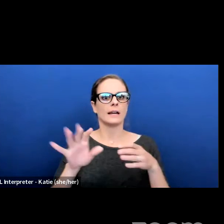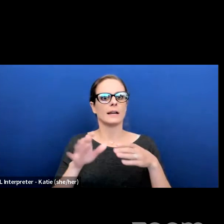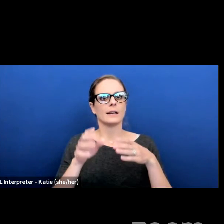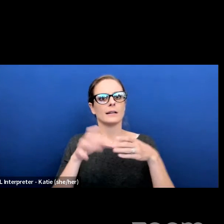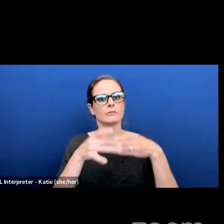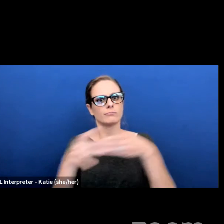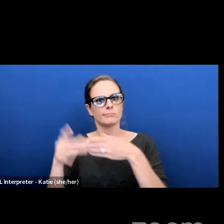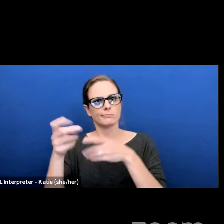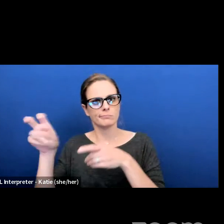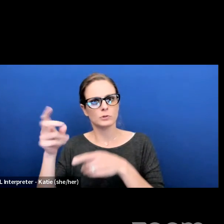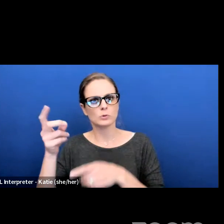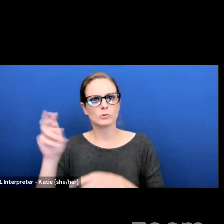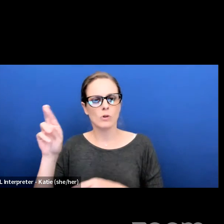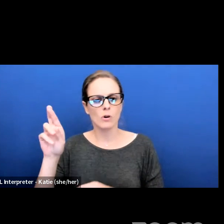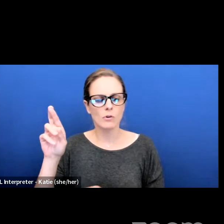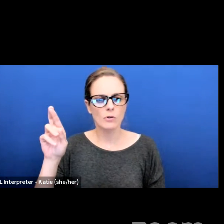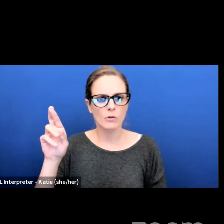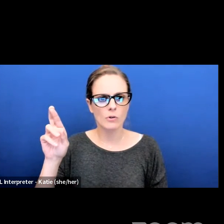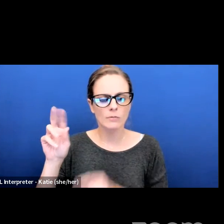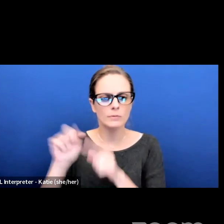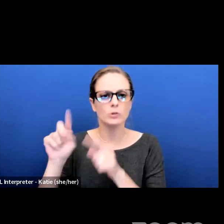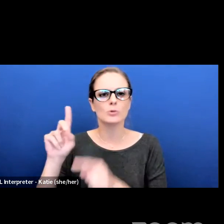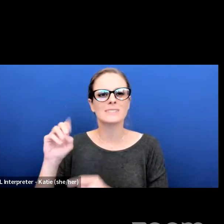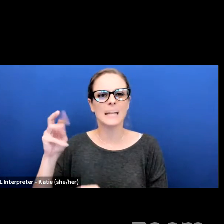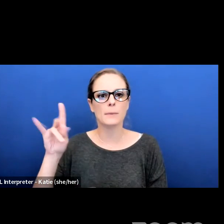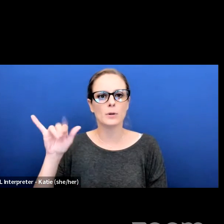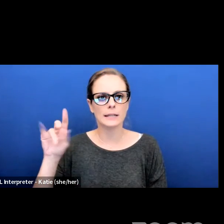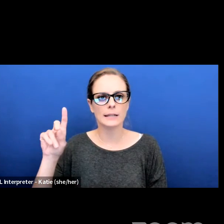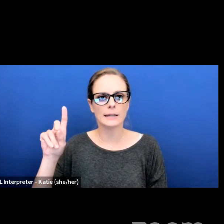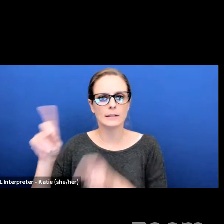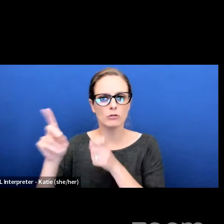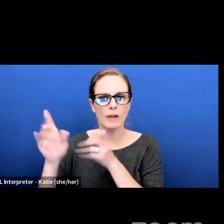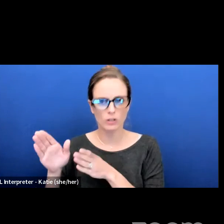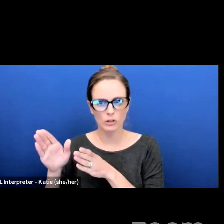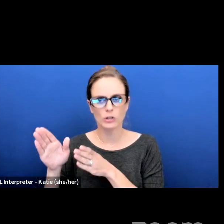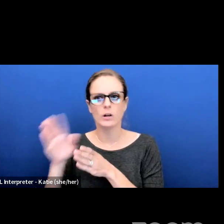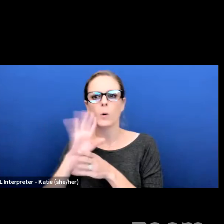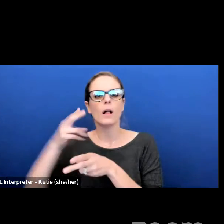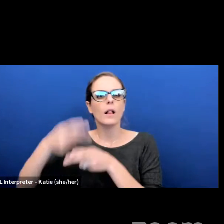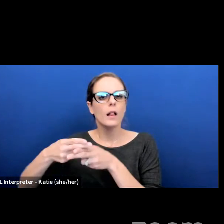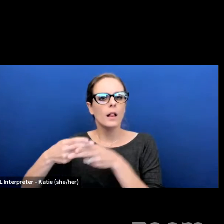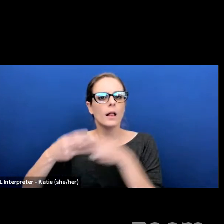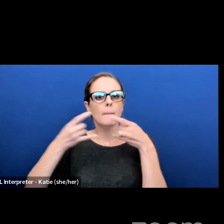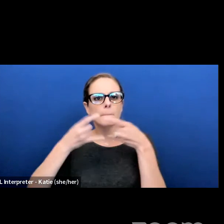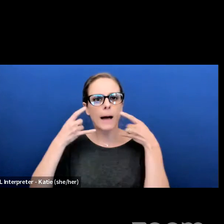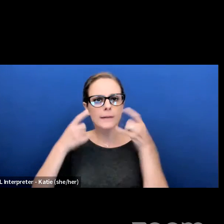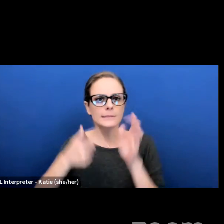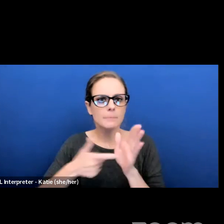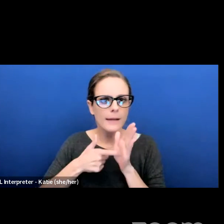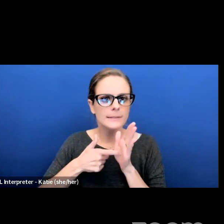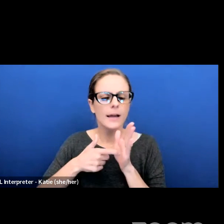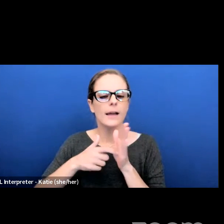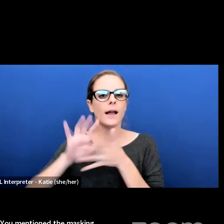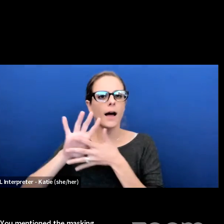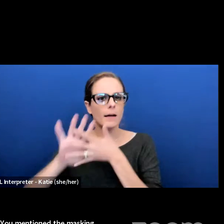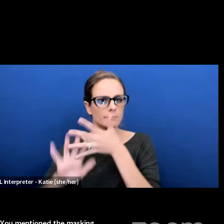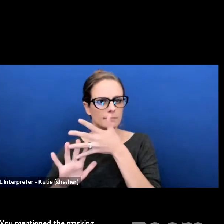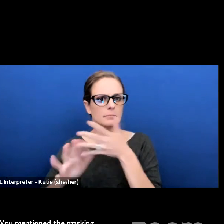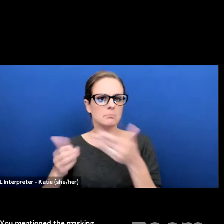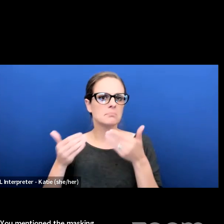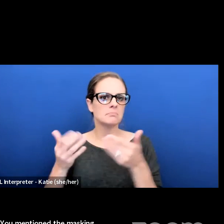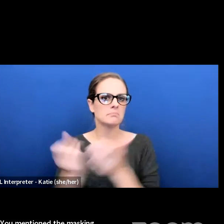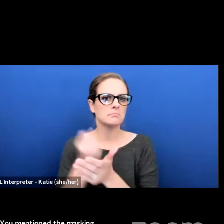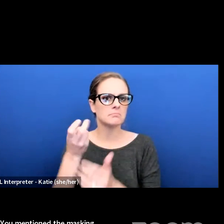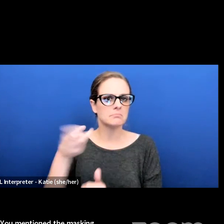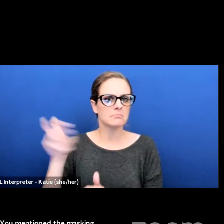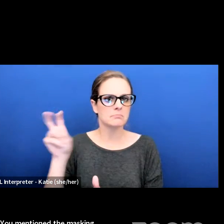county update. You mentioned a little bit about the masking update, and so we'll touch on that as well. But I want to kick it over now